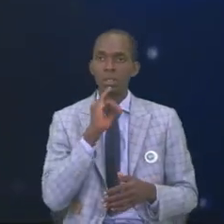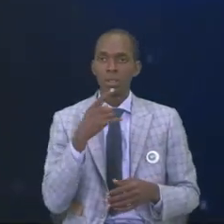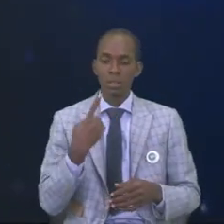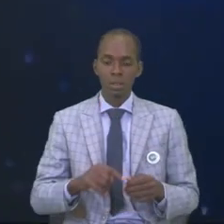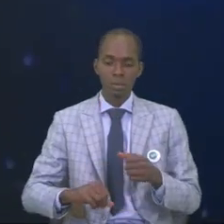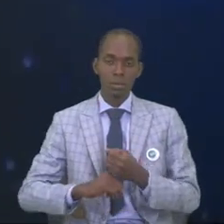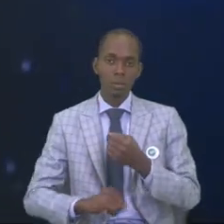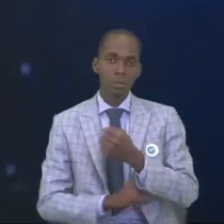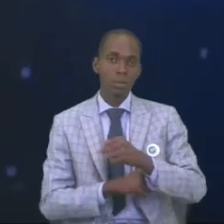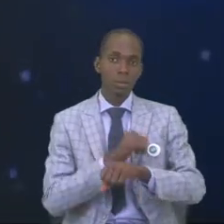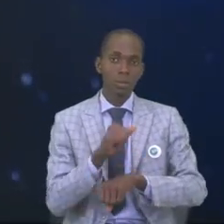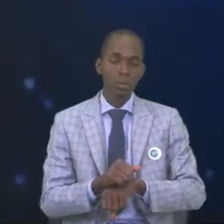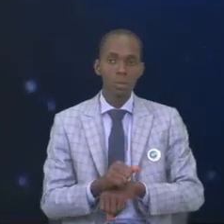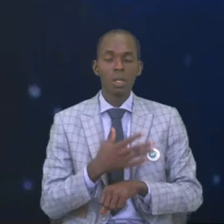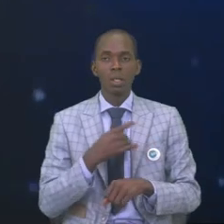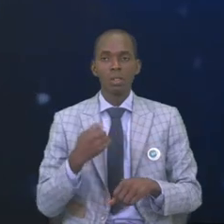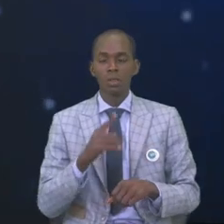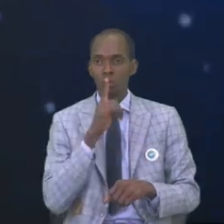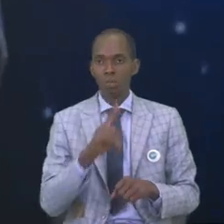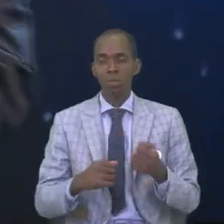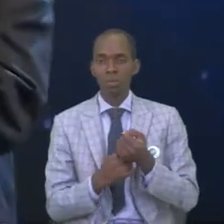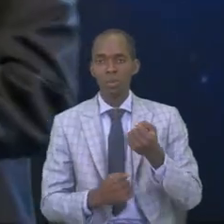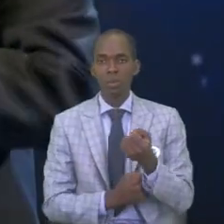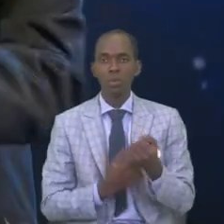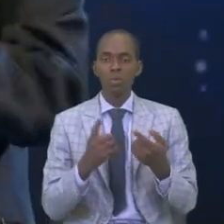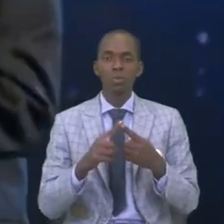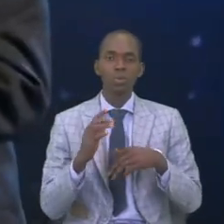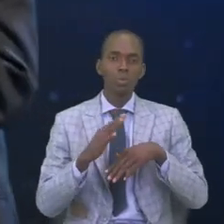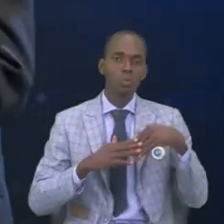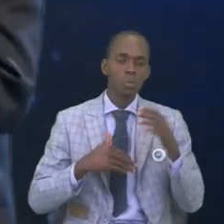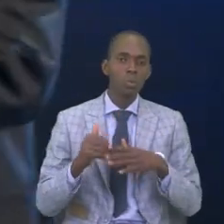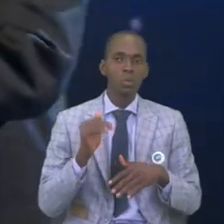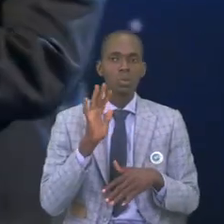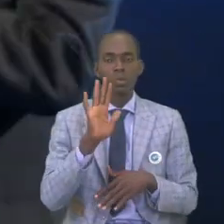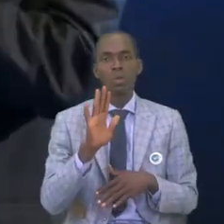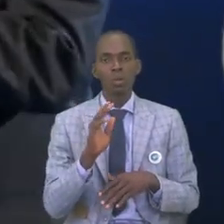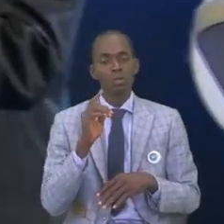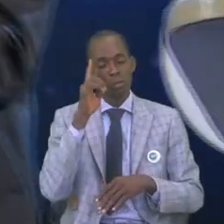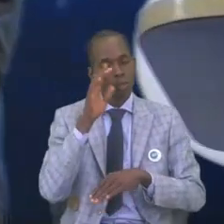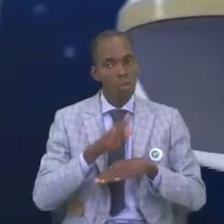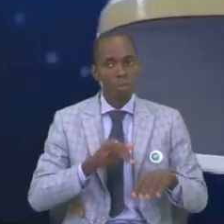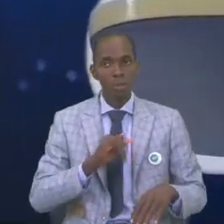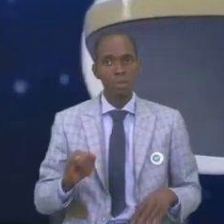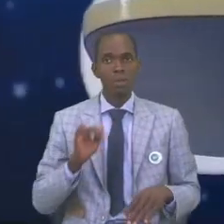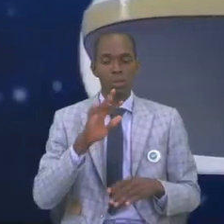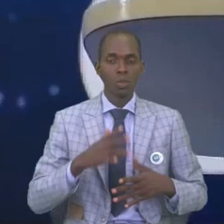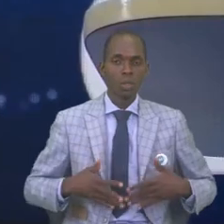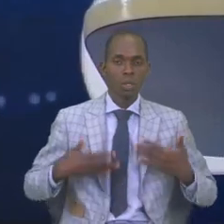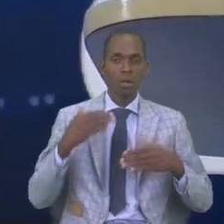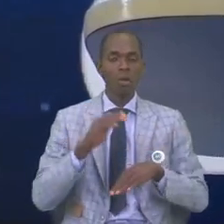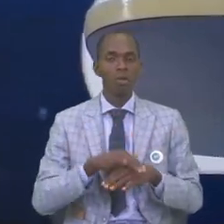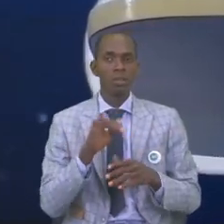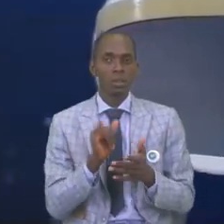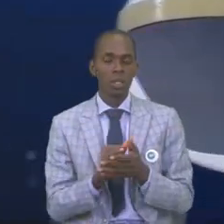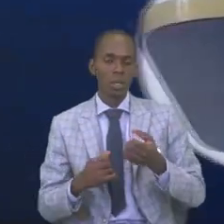build your life, you want to build your calling, you want to build everything you have on that foundation,